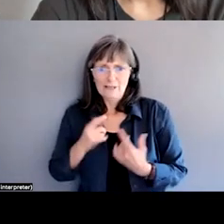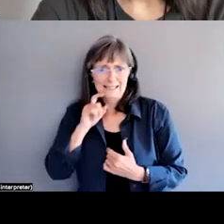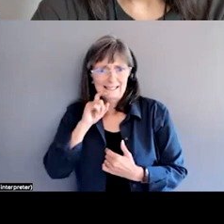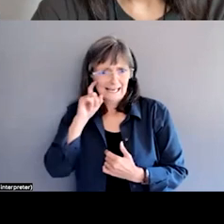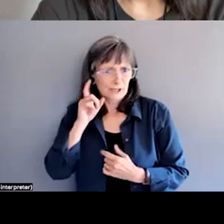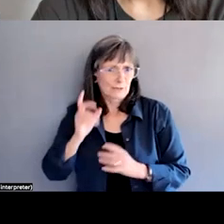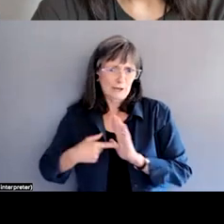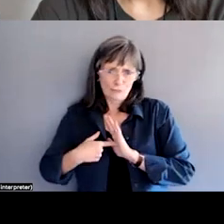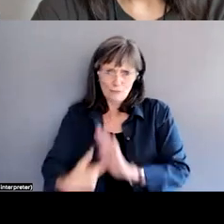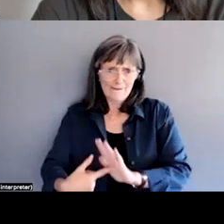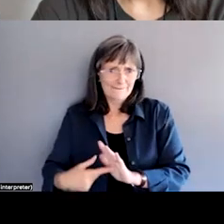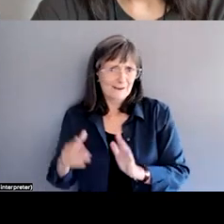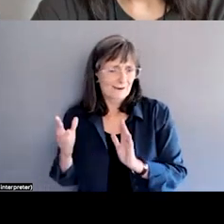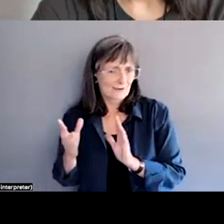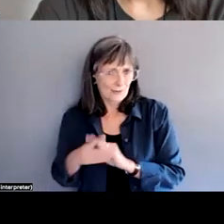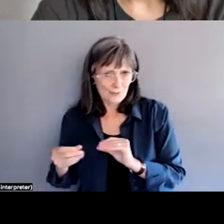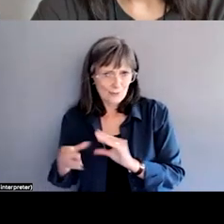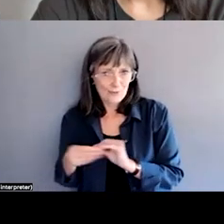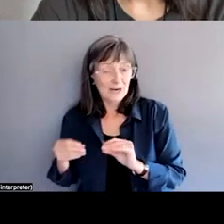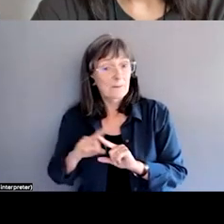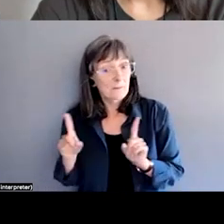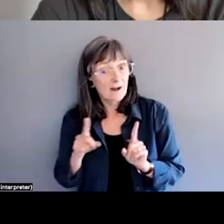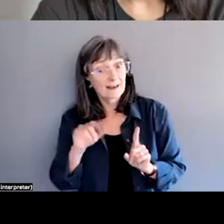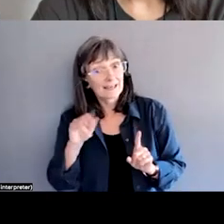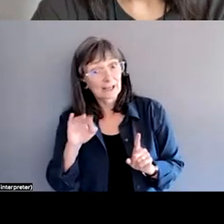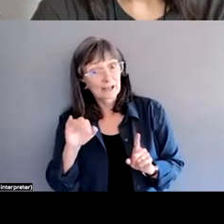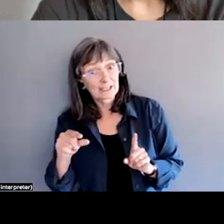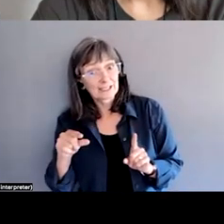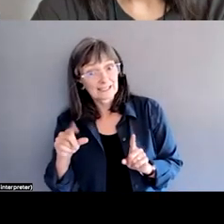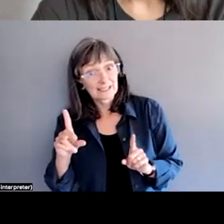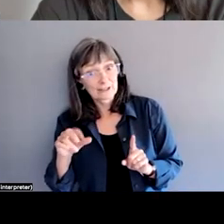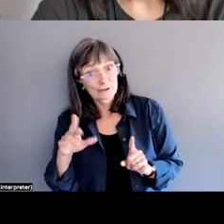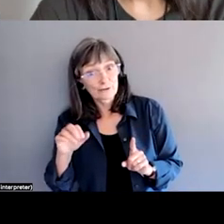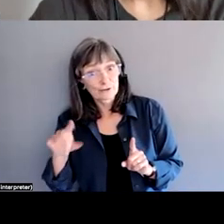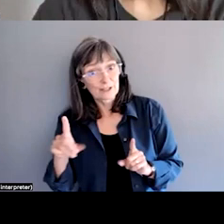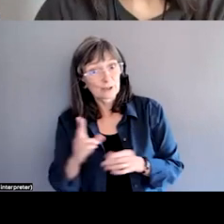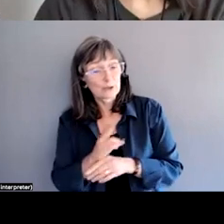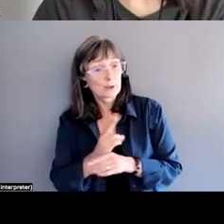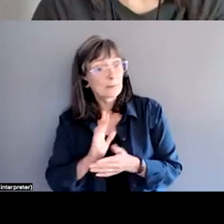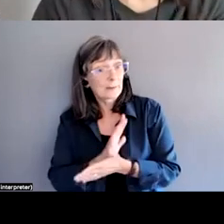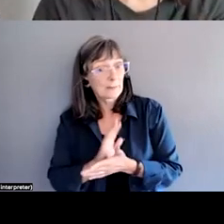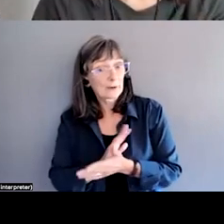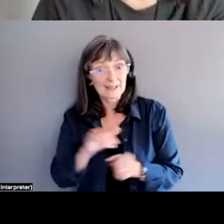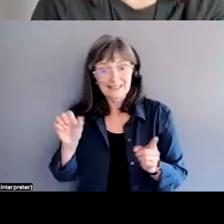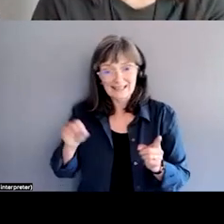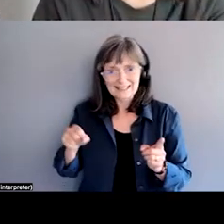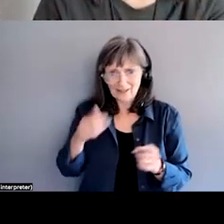novel. But Ingrid, you used paper on the front. What maybe you could talk a little bit, this